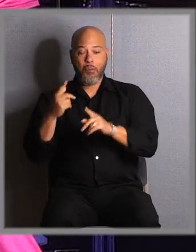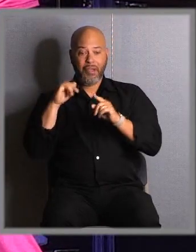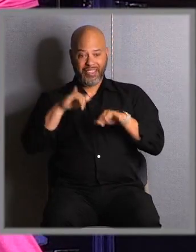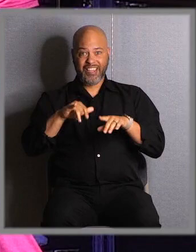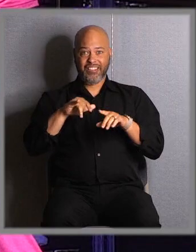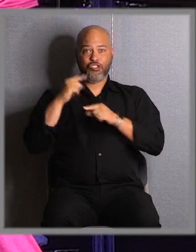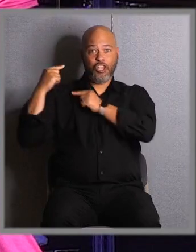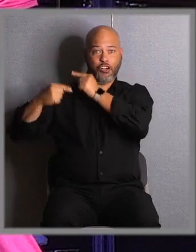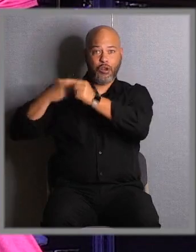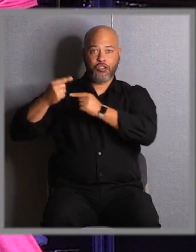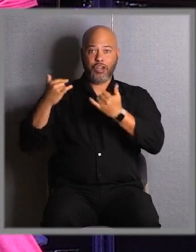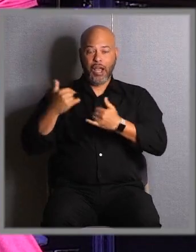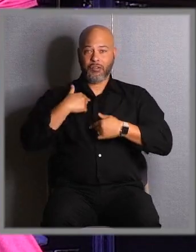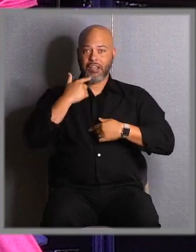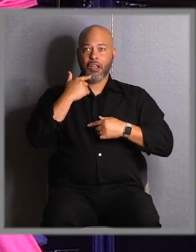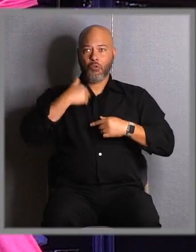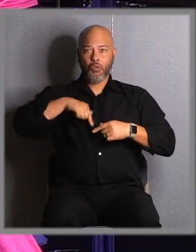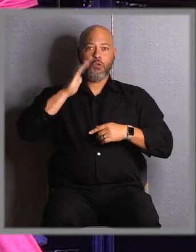about we shall overcome.